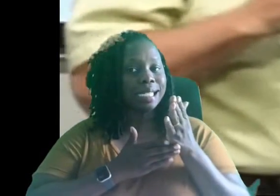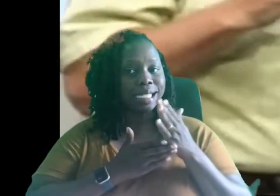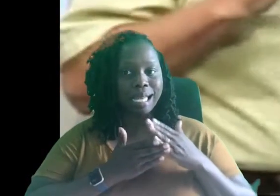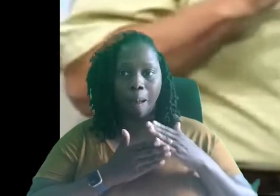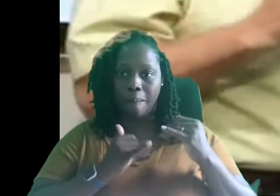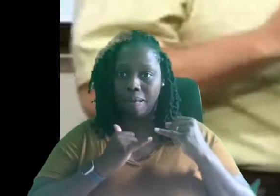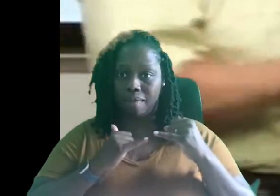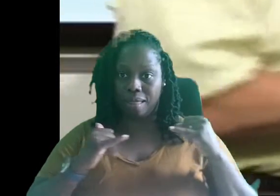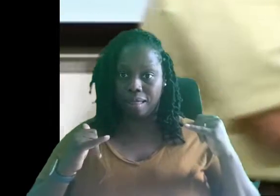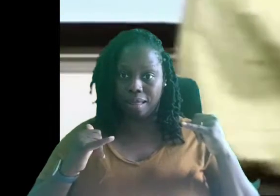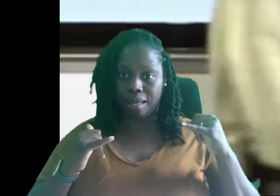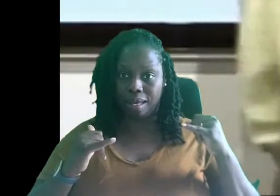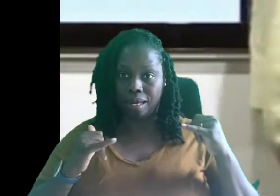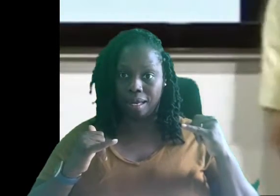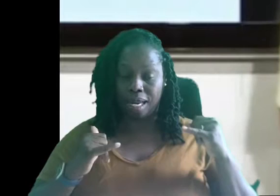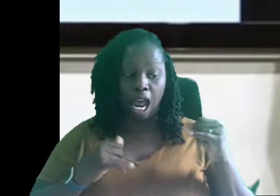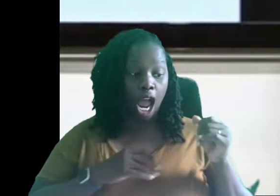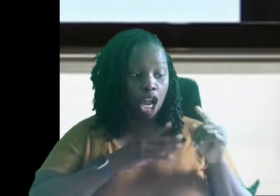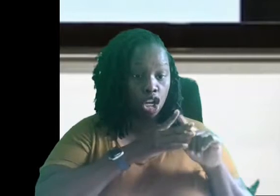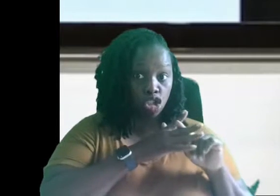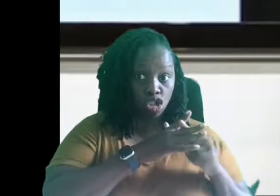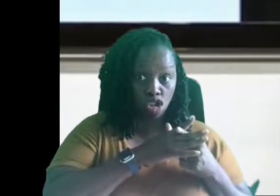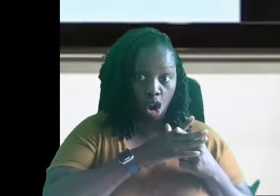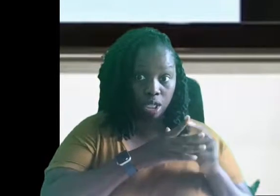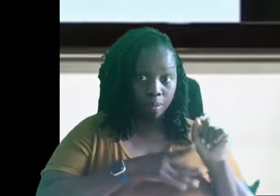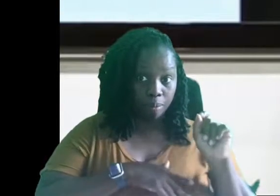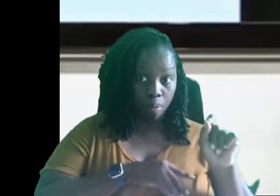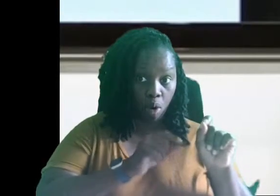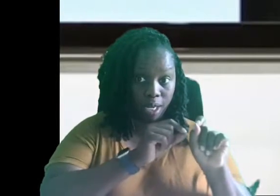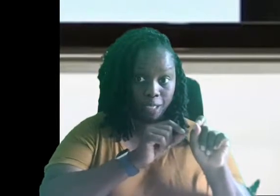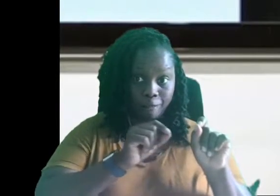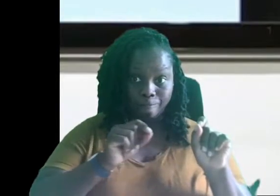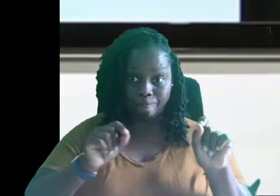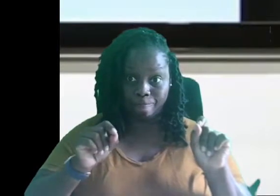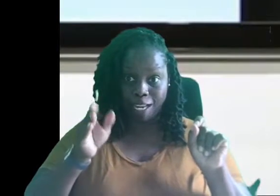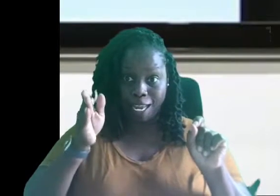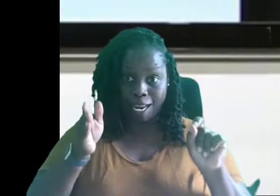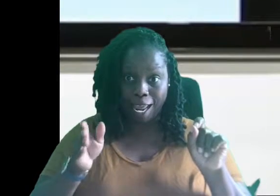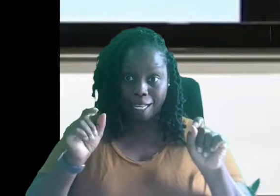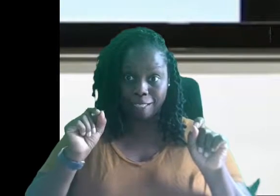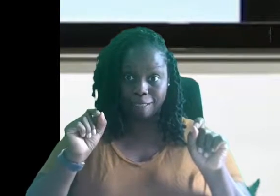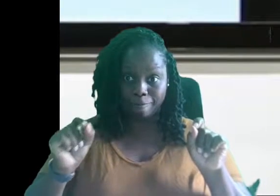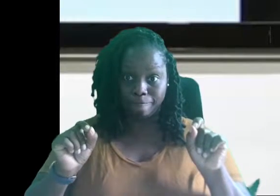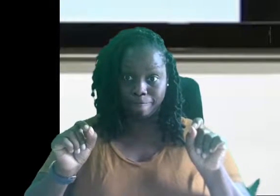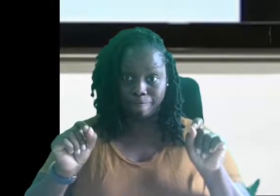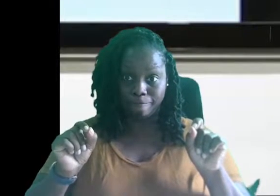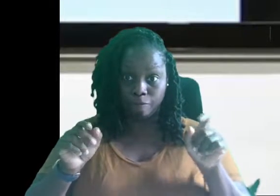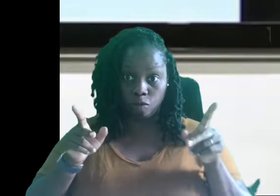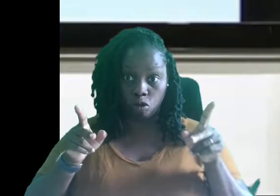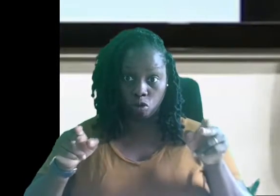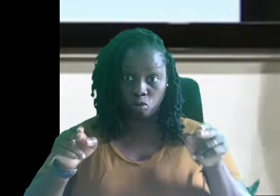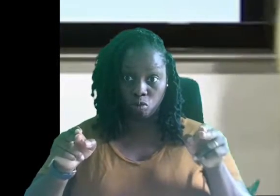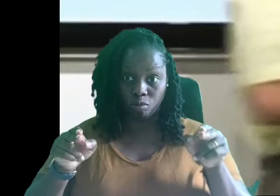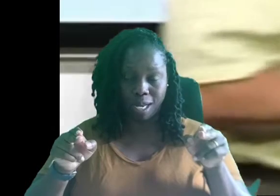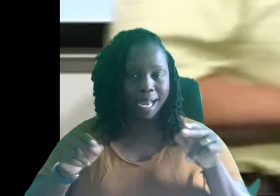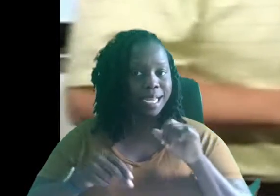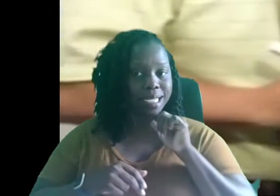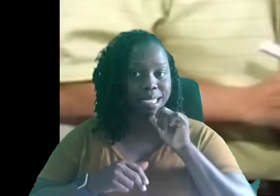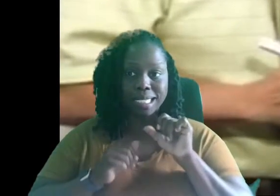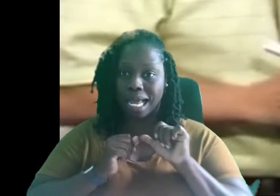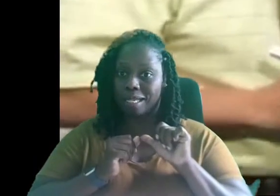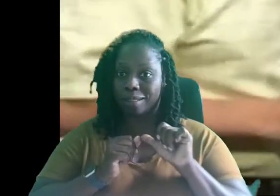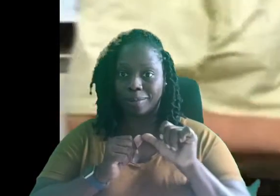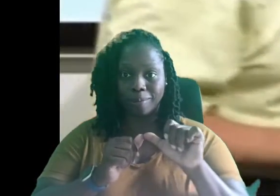is just a portion of a line. It starts at one point and ends at another